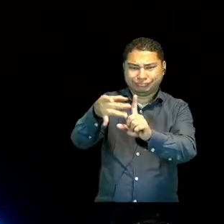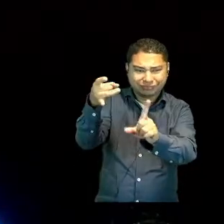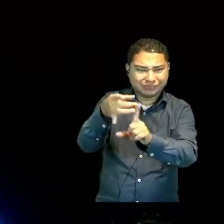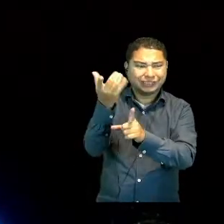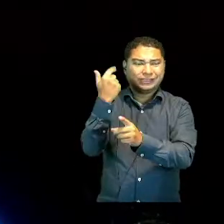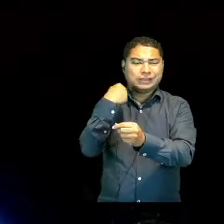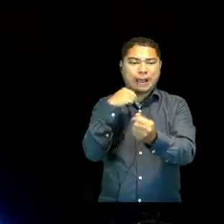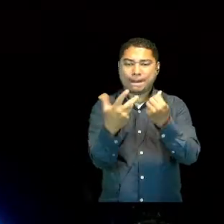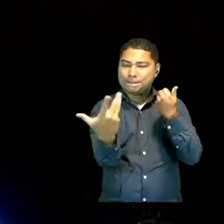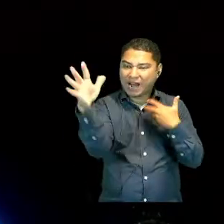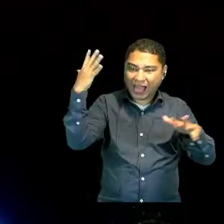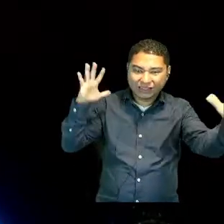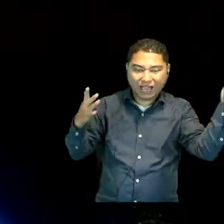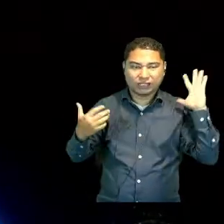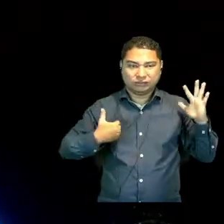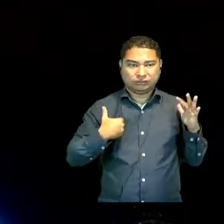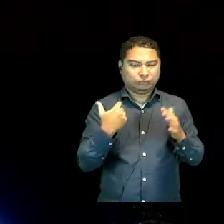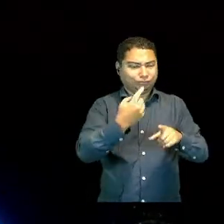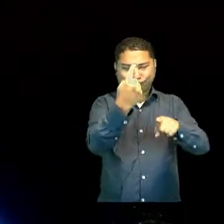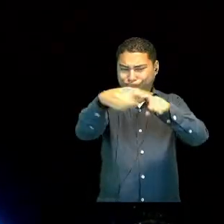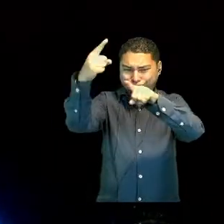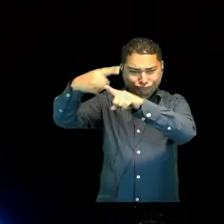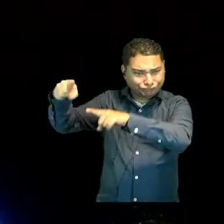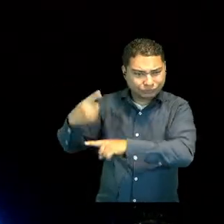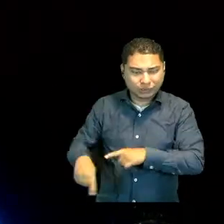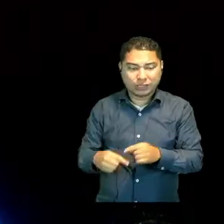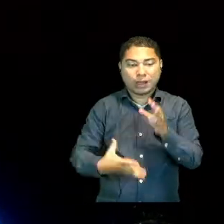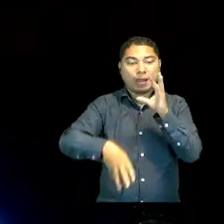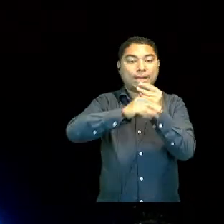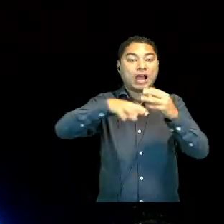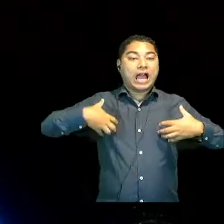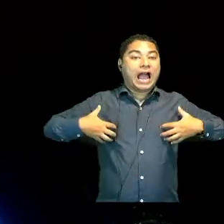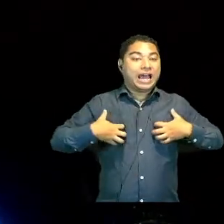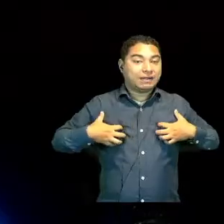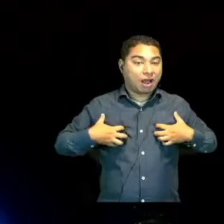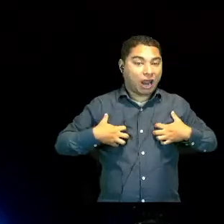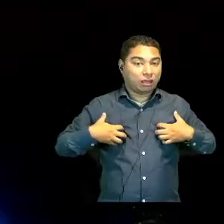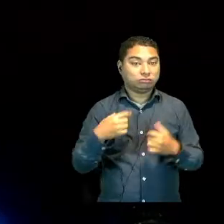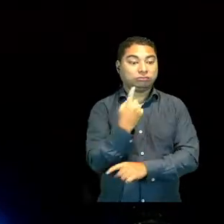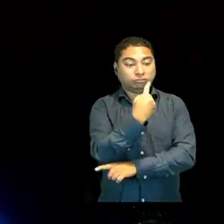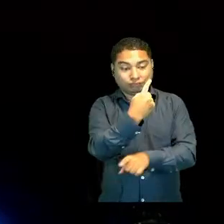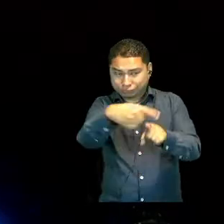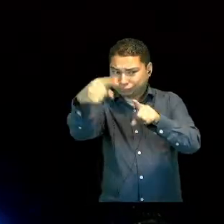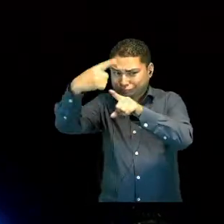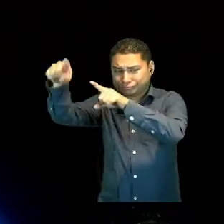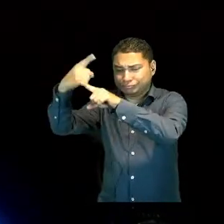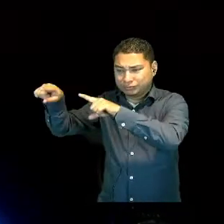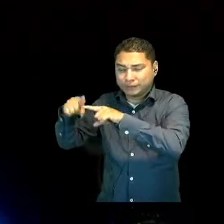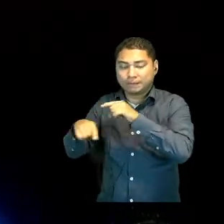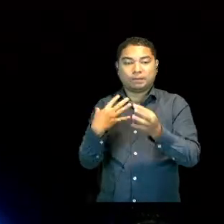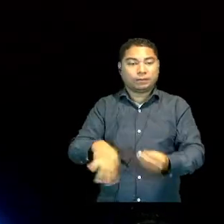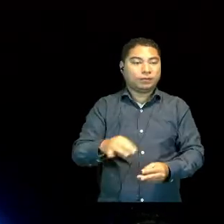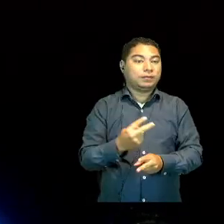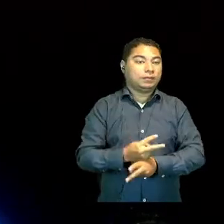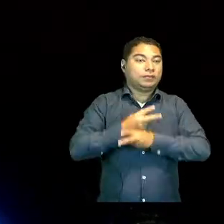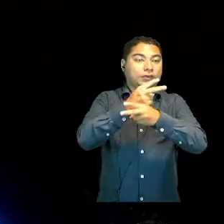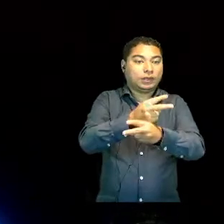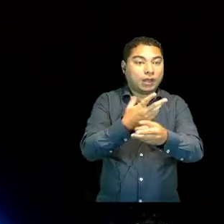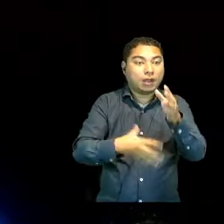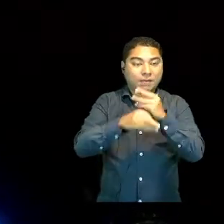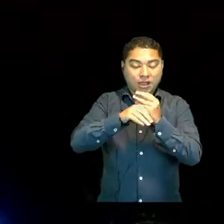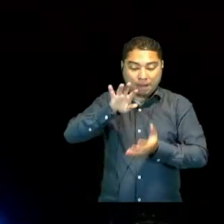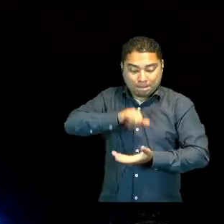plants, and of course, its animals. And we count ourselves among those animals on